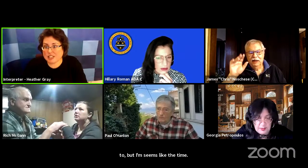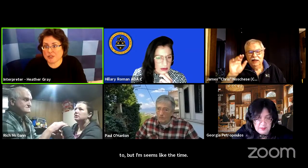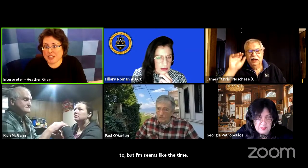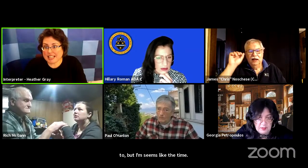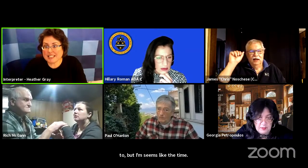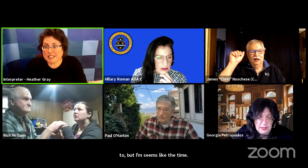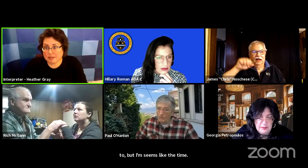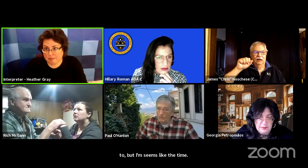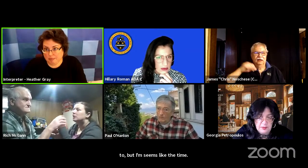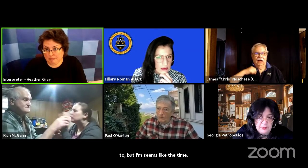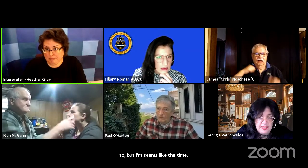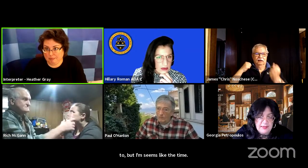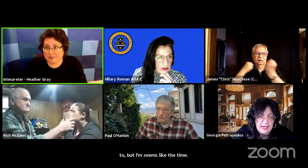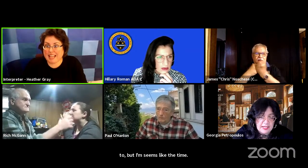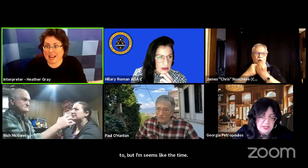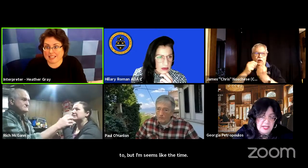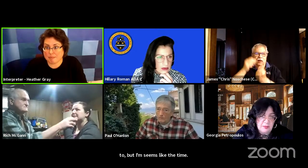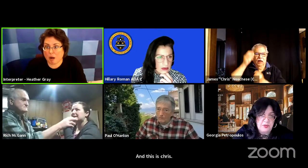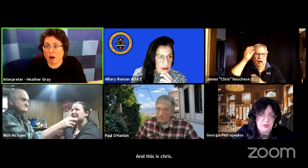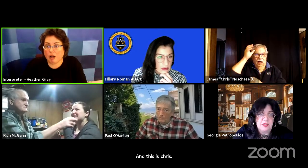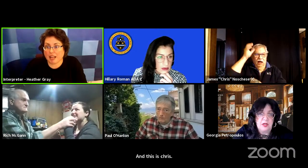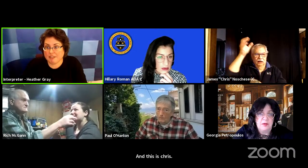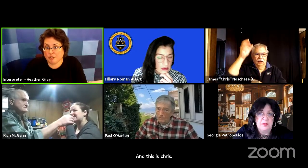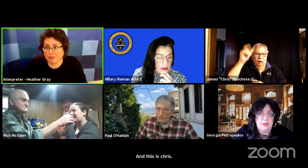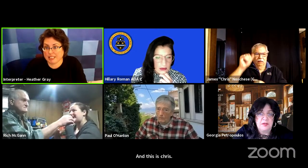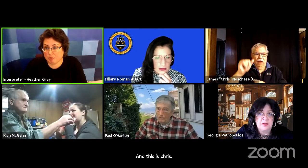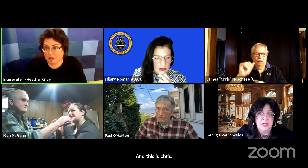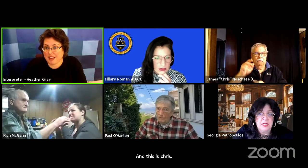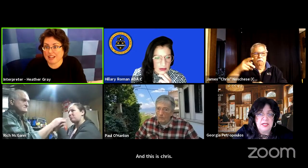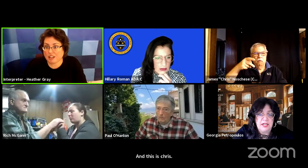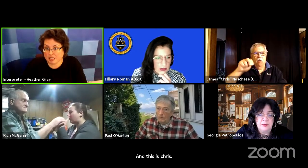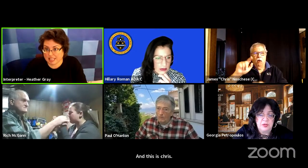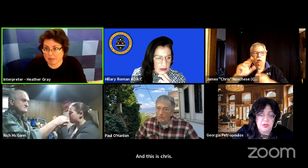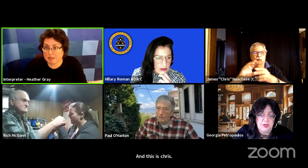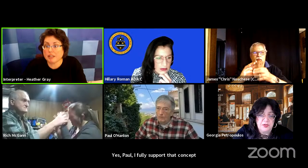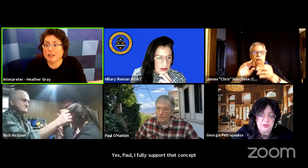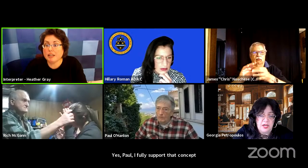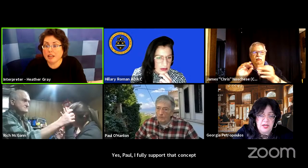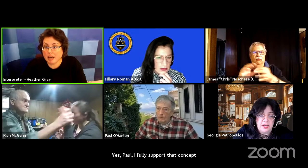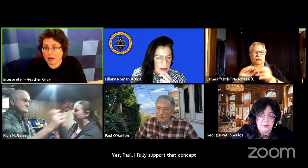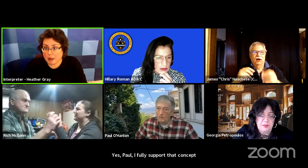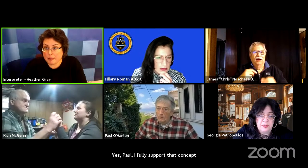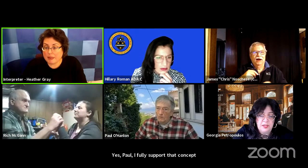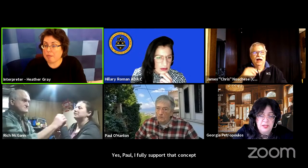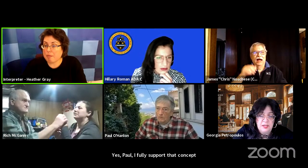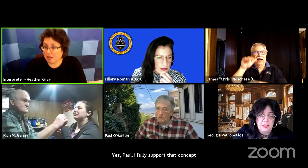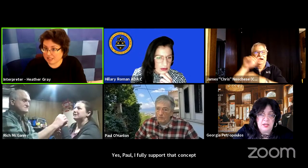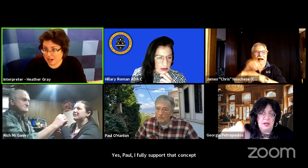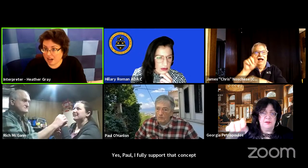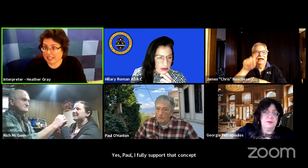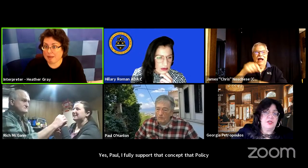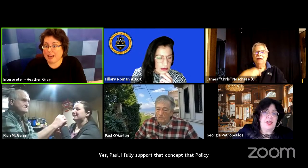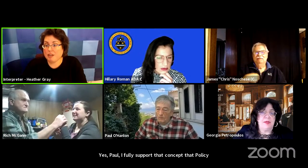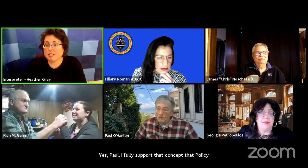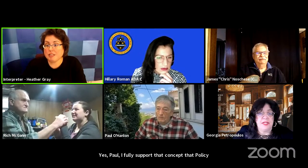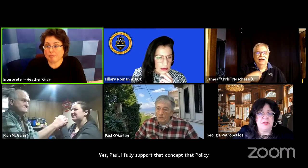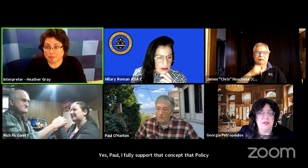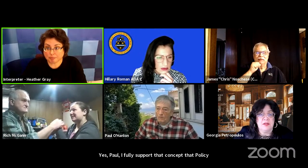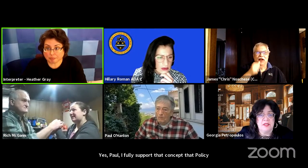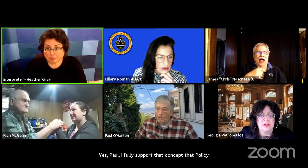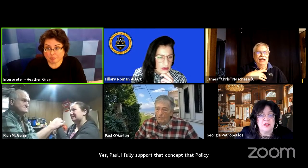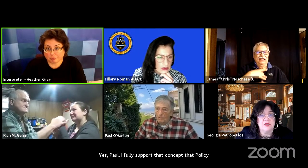And this is Chris. Yes, Paul, I fully support that concept that Paul is talking